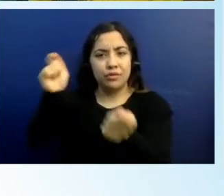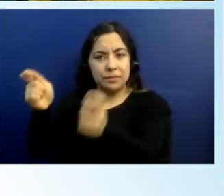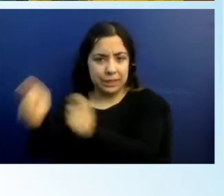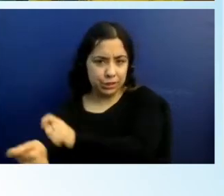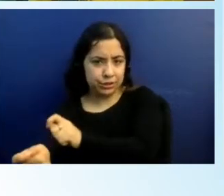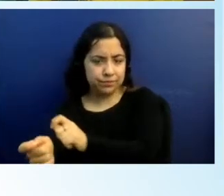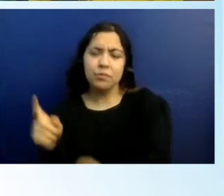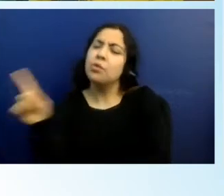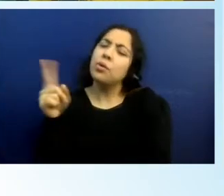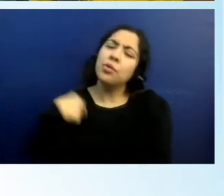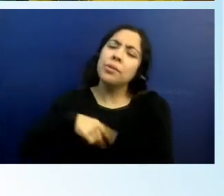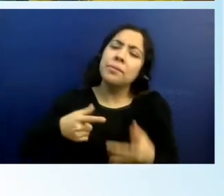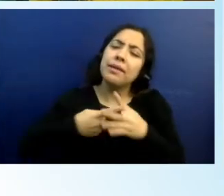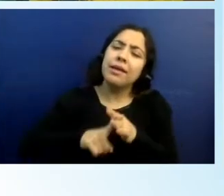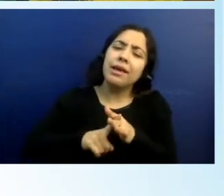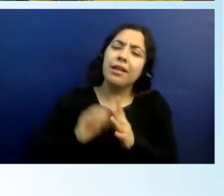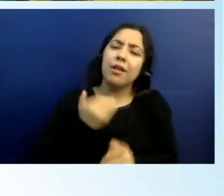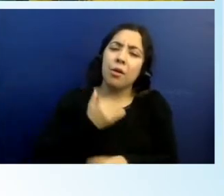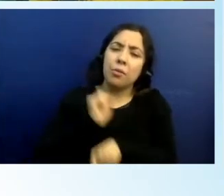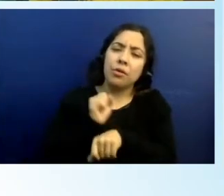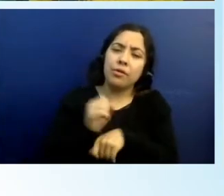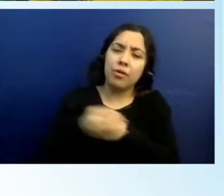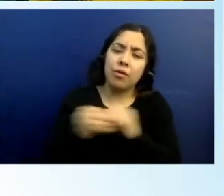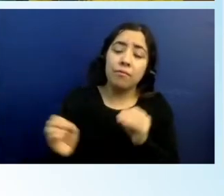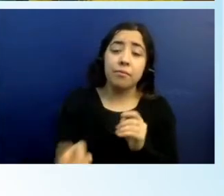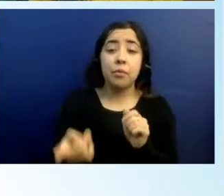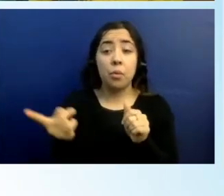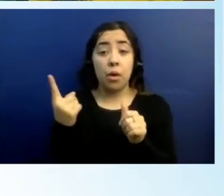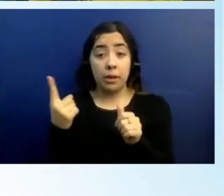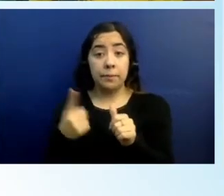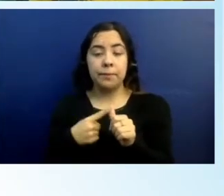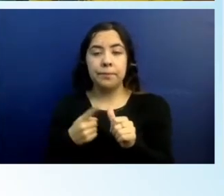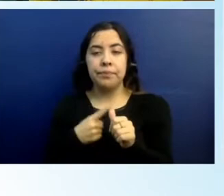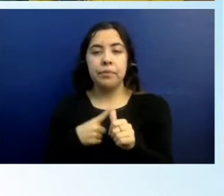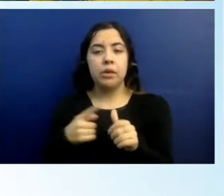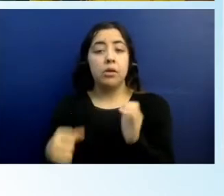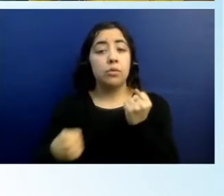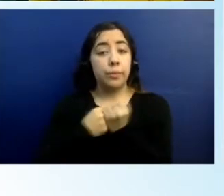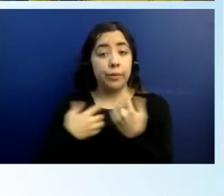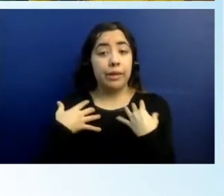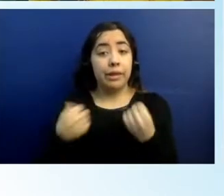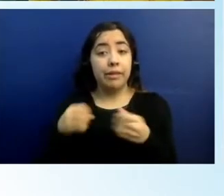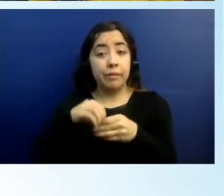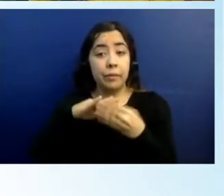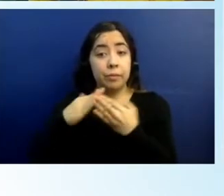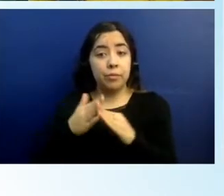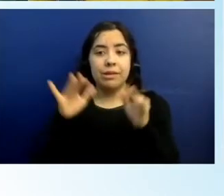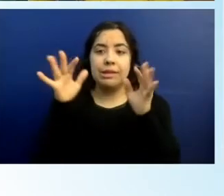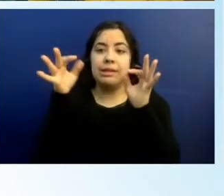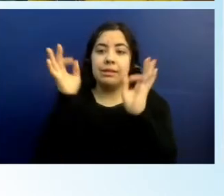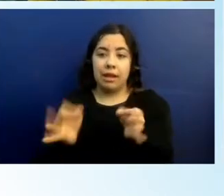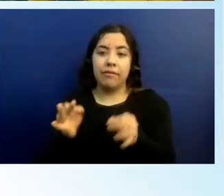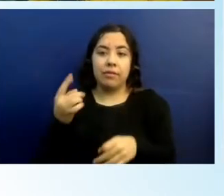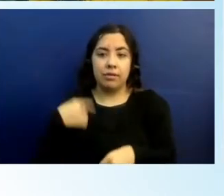So one, on supporting healing in communities, we definitely want to continue to grow our healing map through the end of